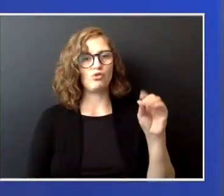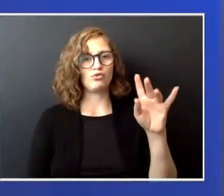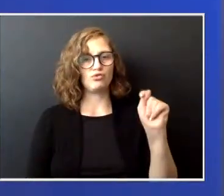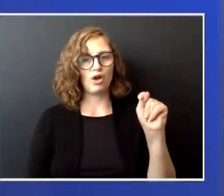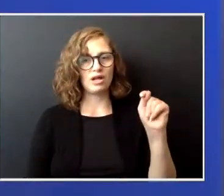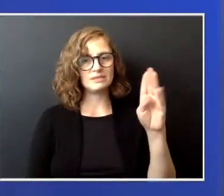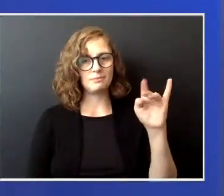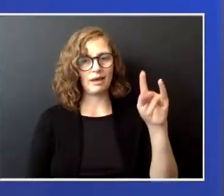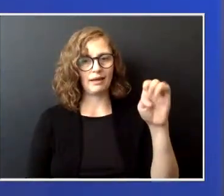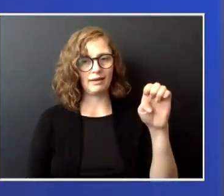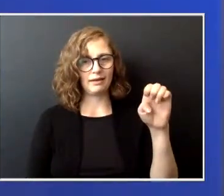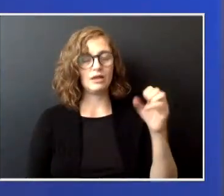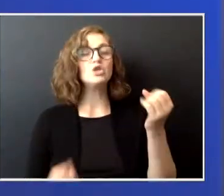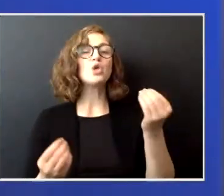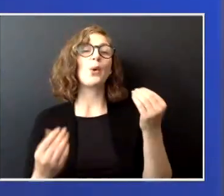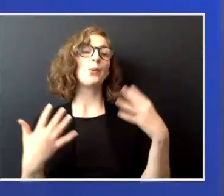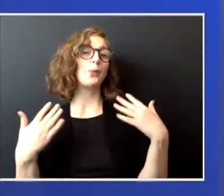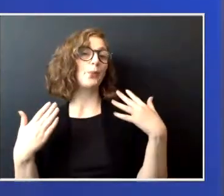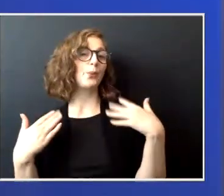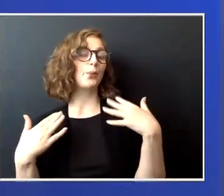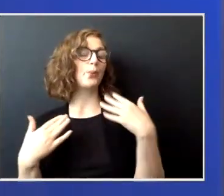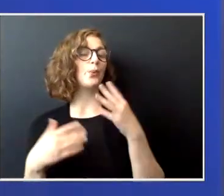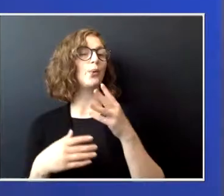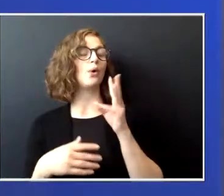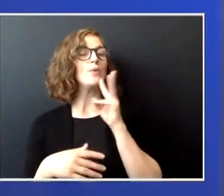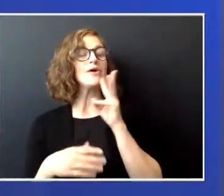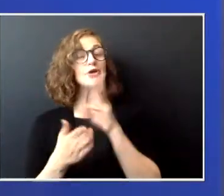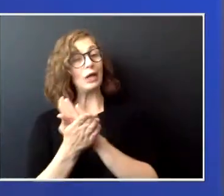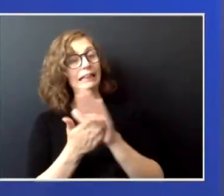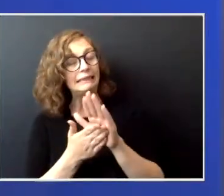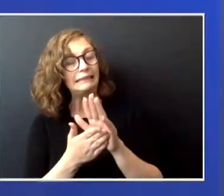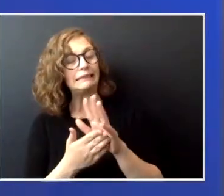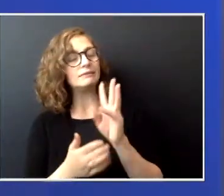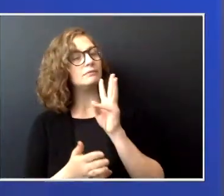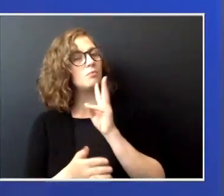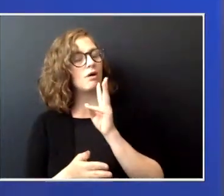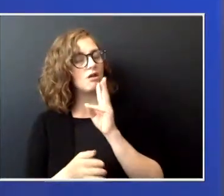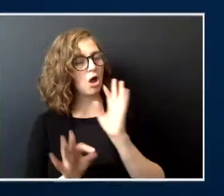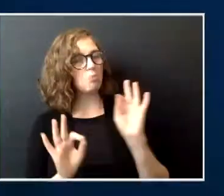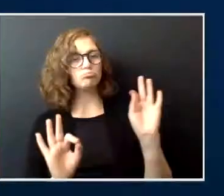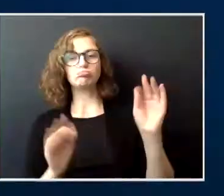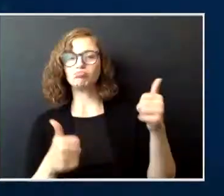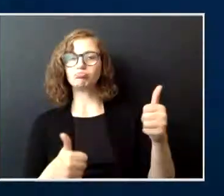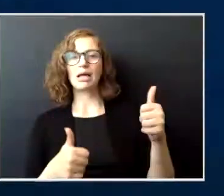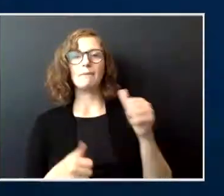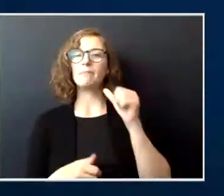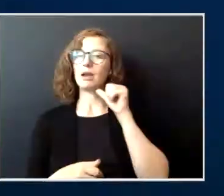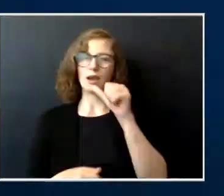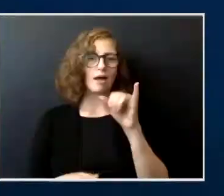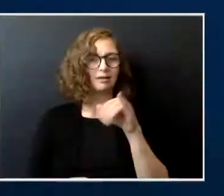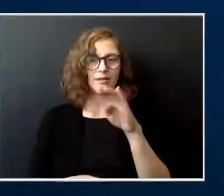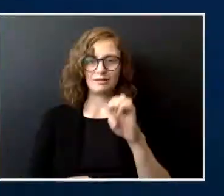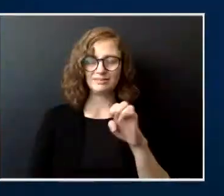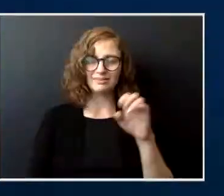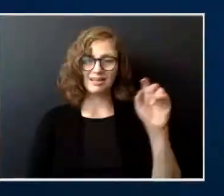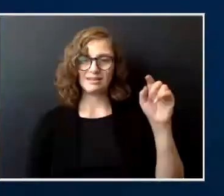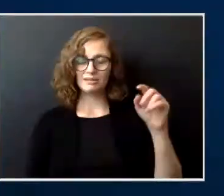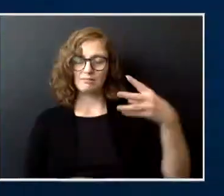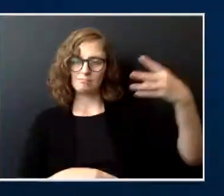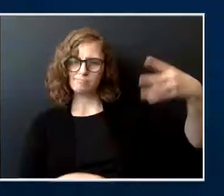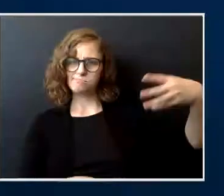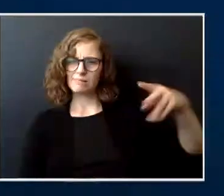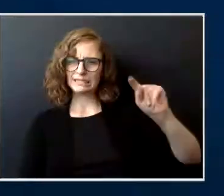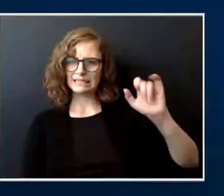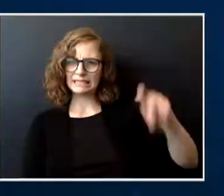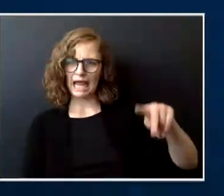great as long as it's from a clean source, but definitely no ice. What about tap water? Is that clean? That's clean. Okay.